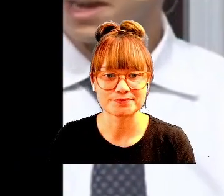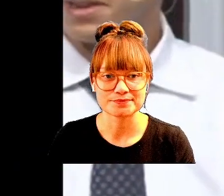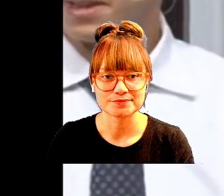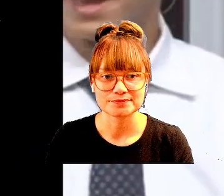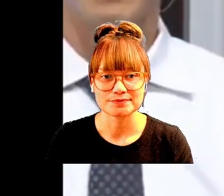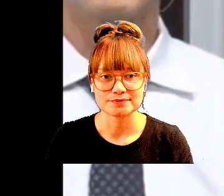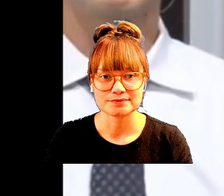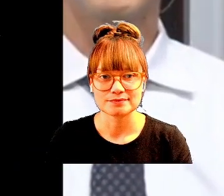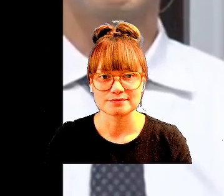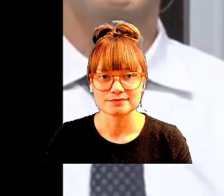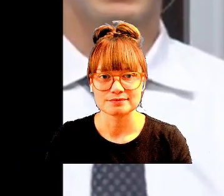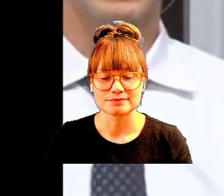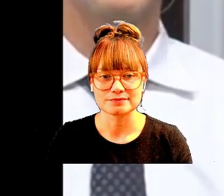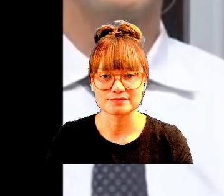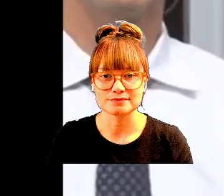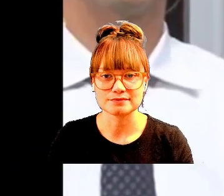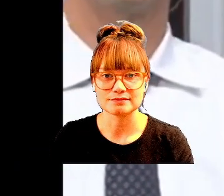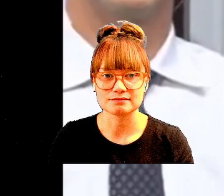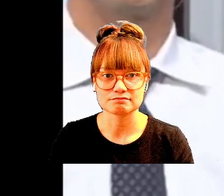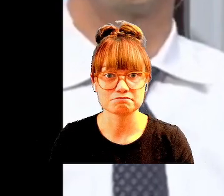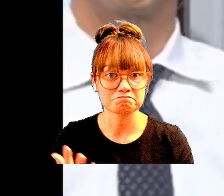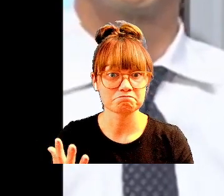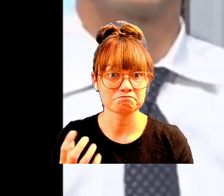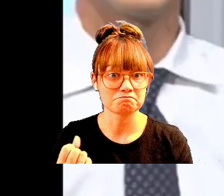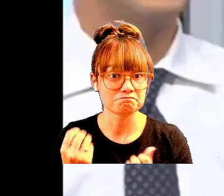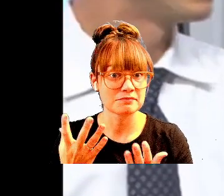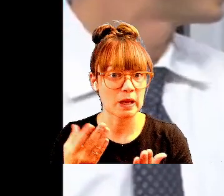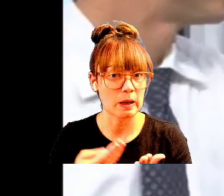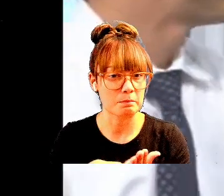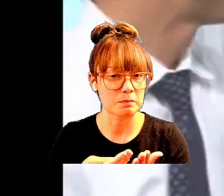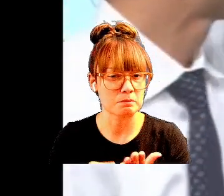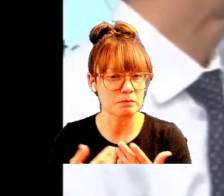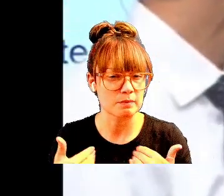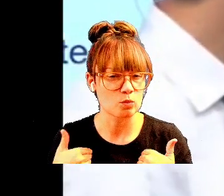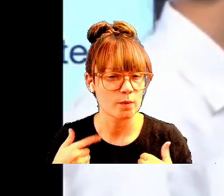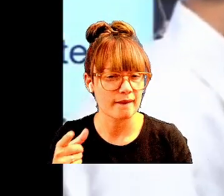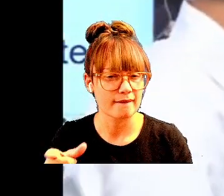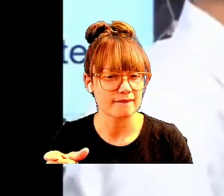So let's calculate how much money we would have after 36 years.